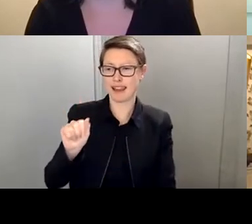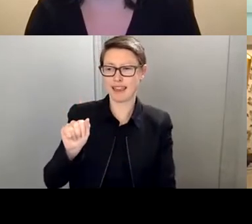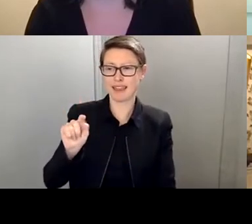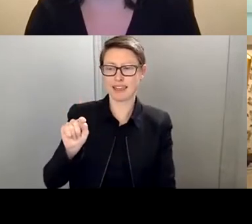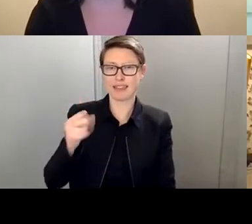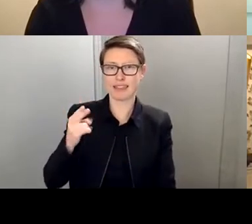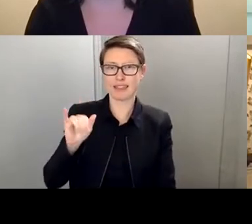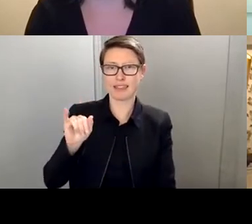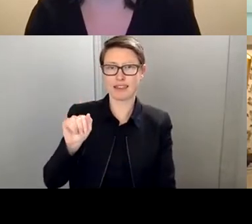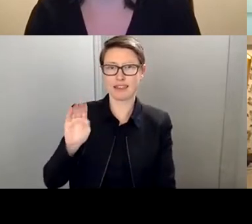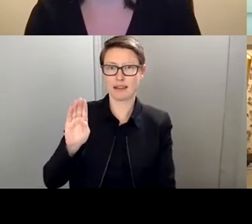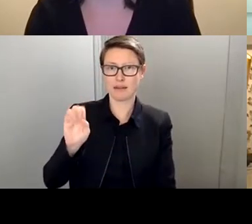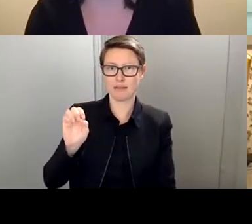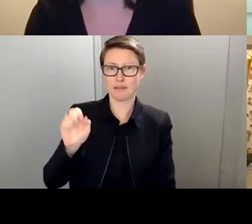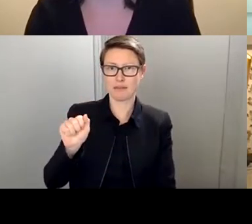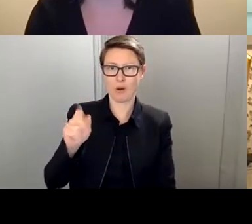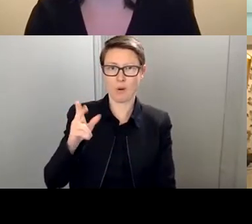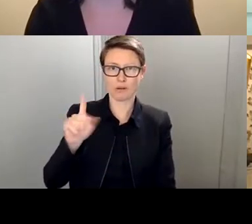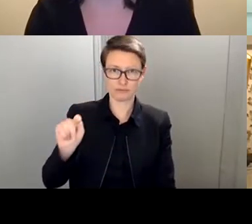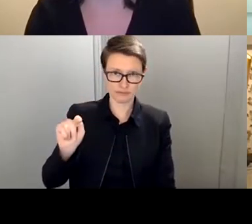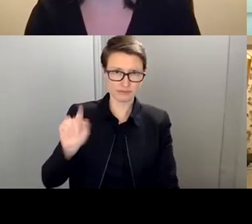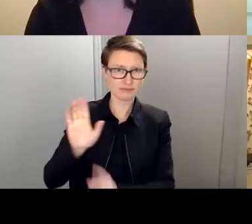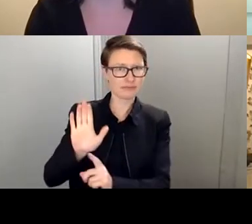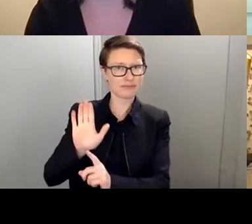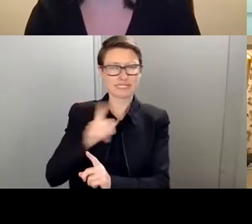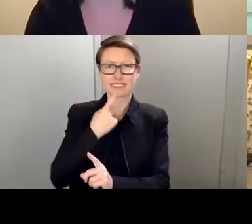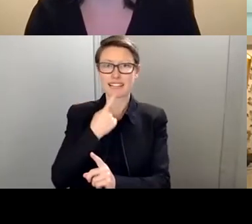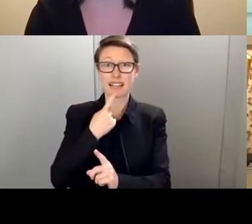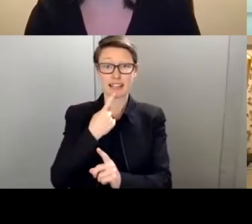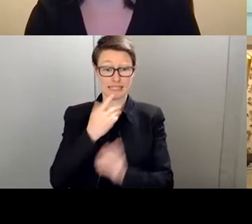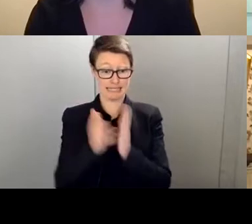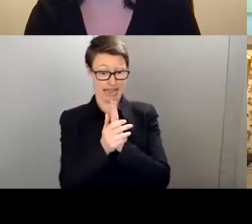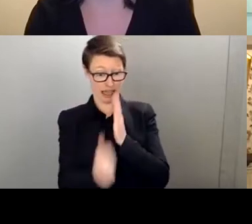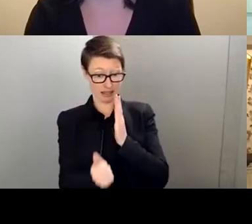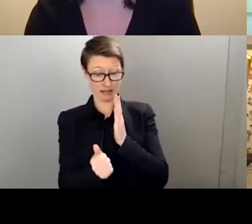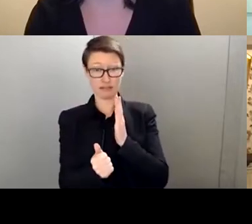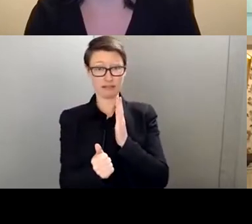said, you know, talent is equally distributed